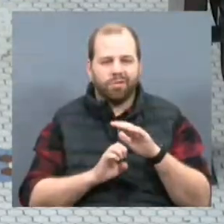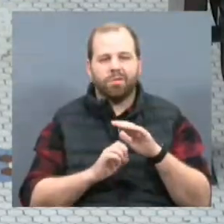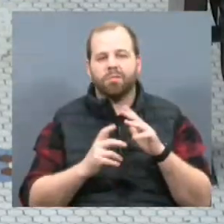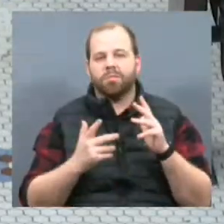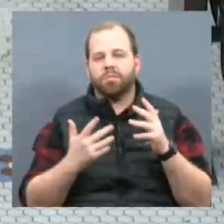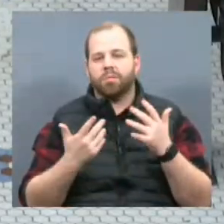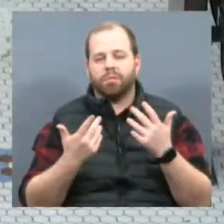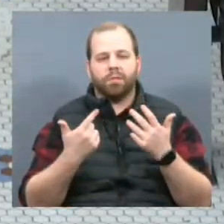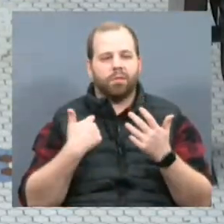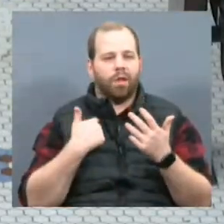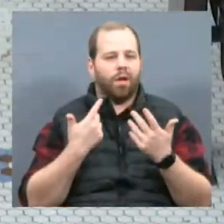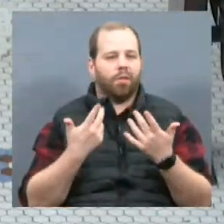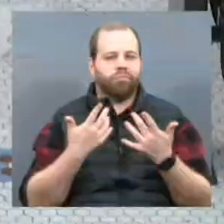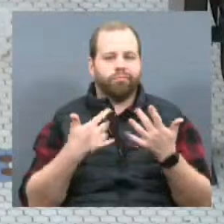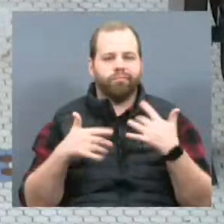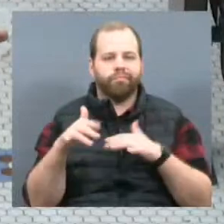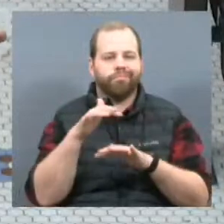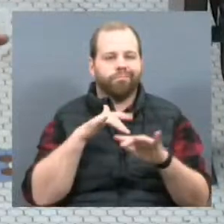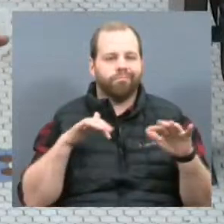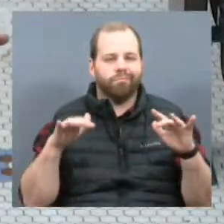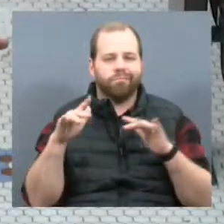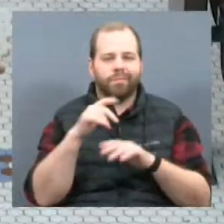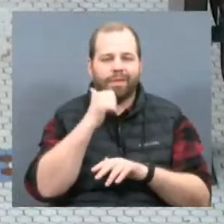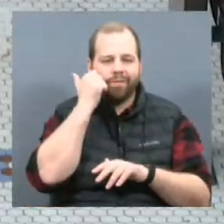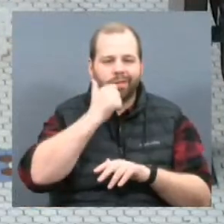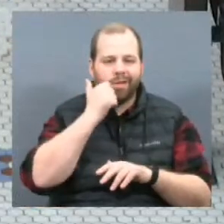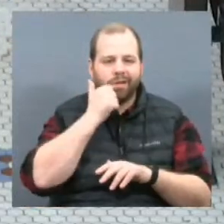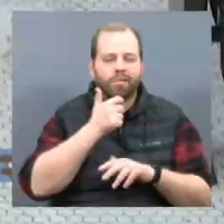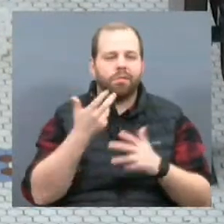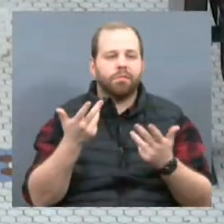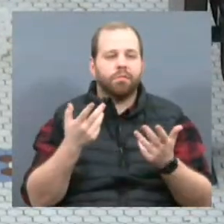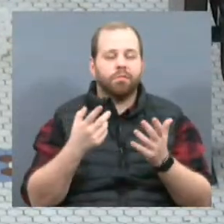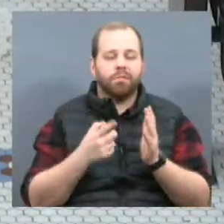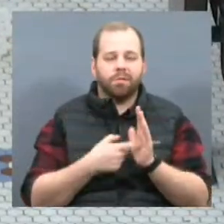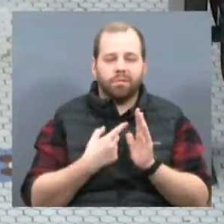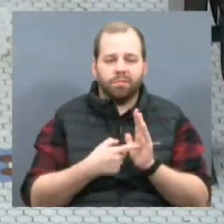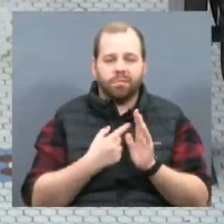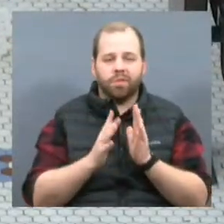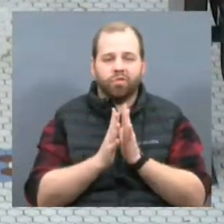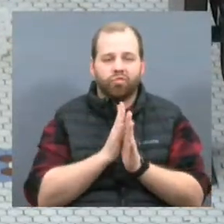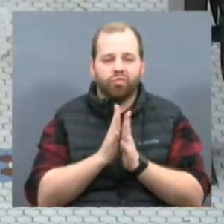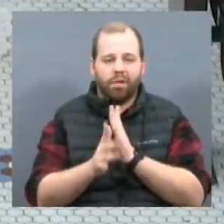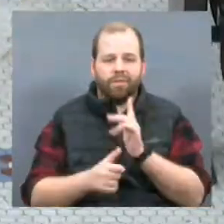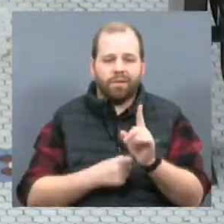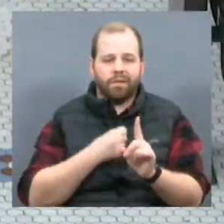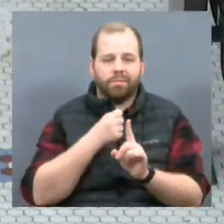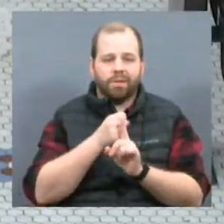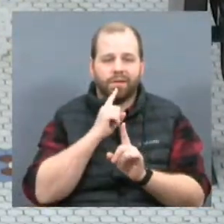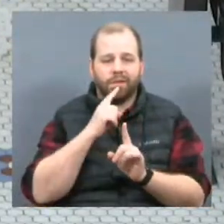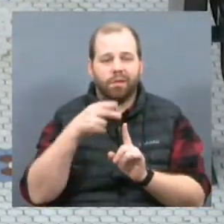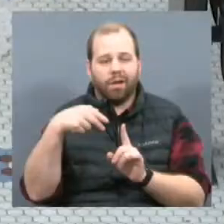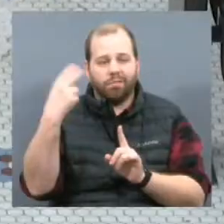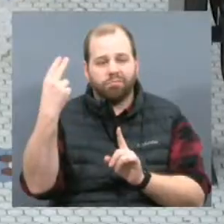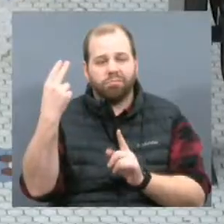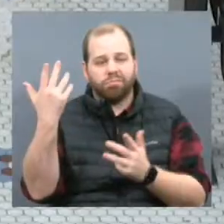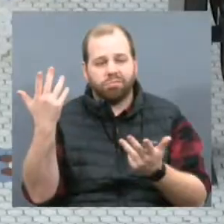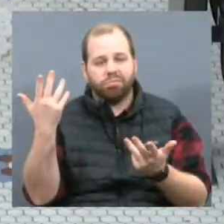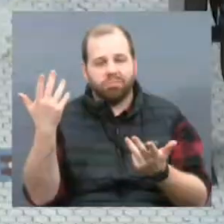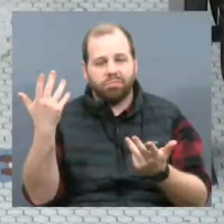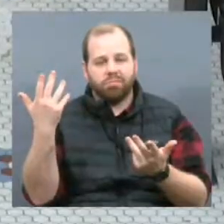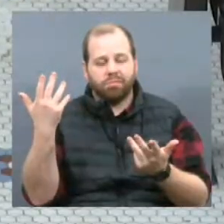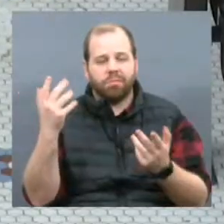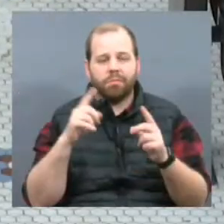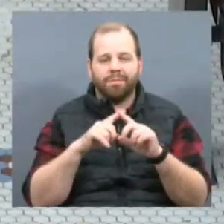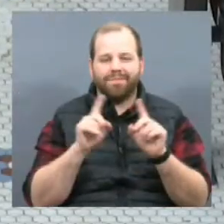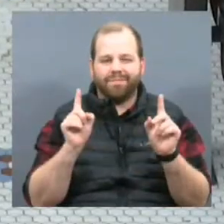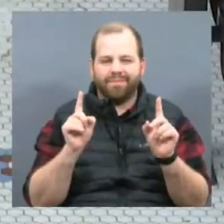out all day long. There's certain times where the traffic impact is higher,